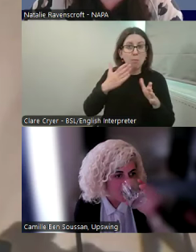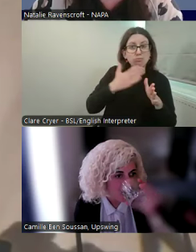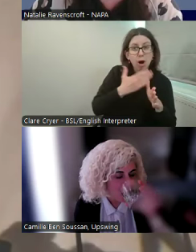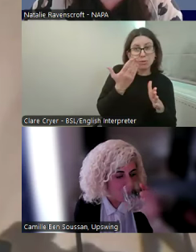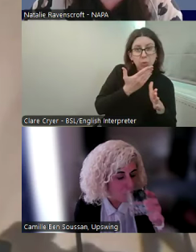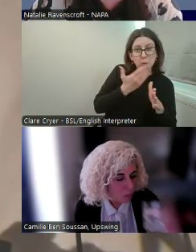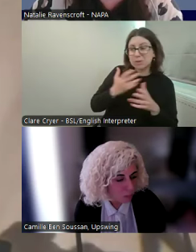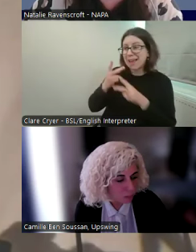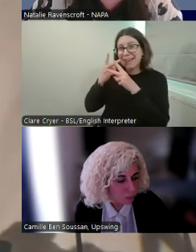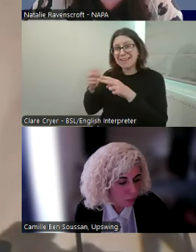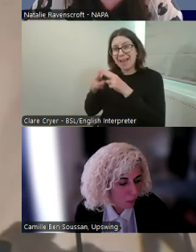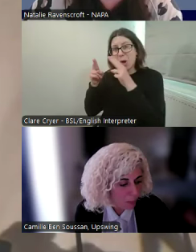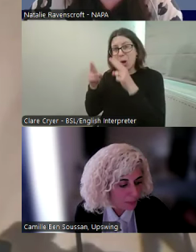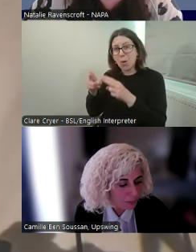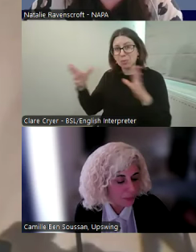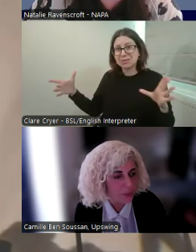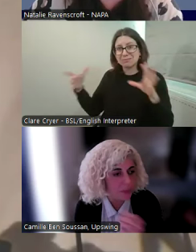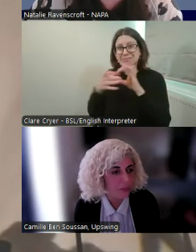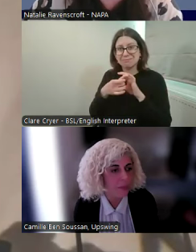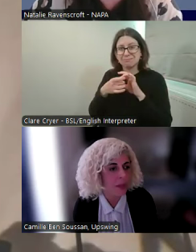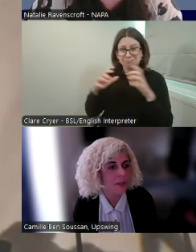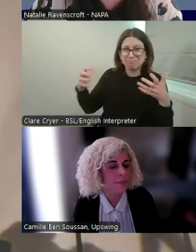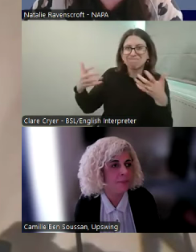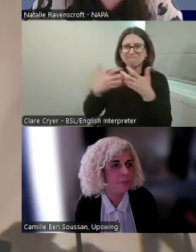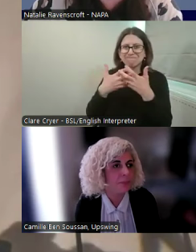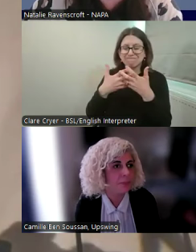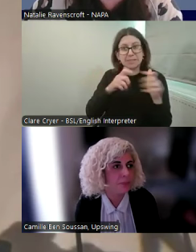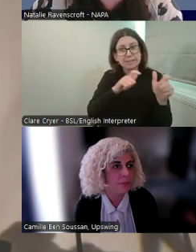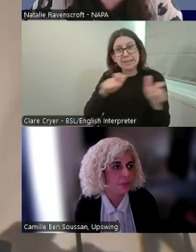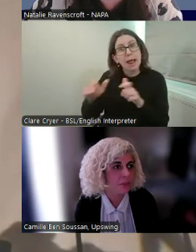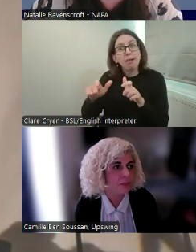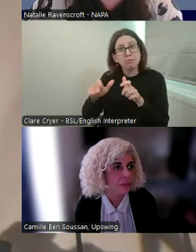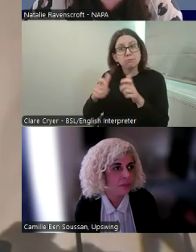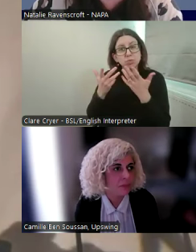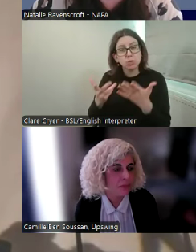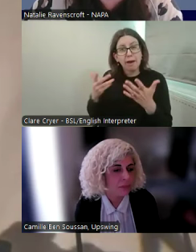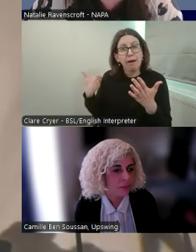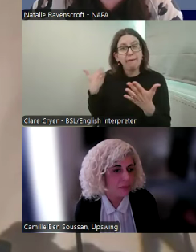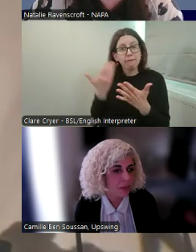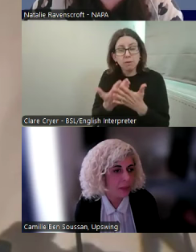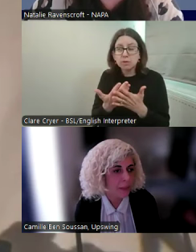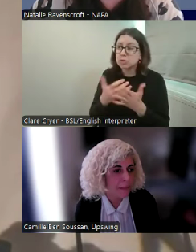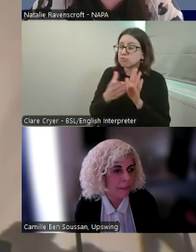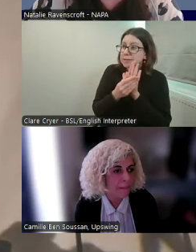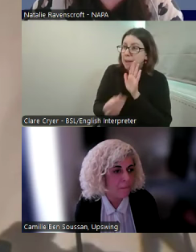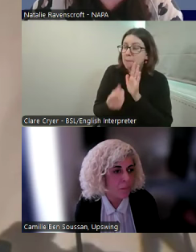care homes. So, and that is something that we still do today. Often that can take the form of a